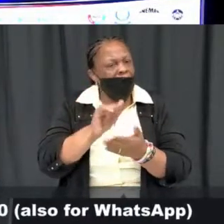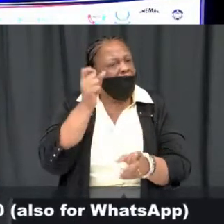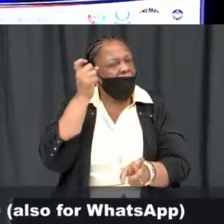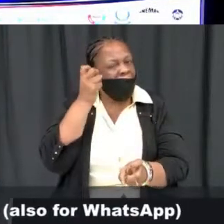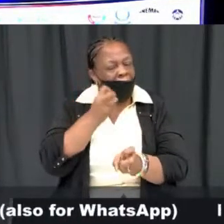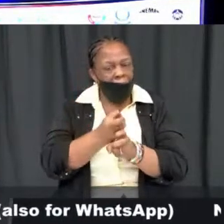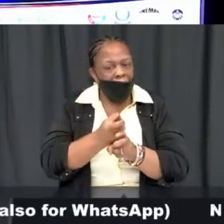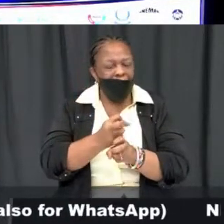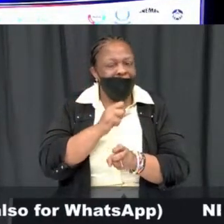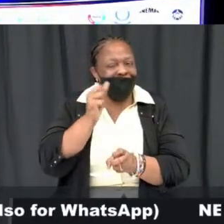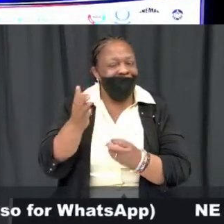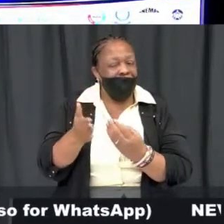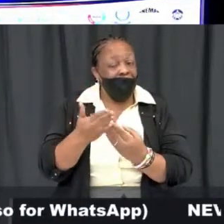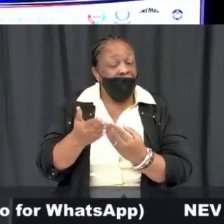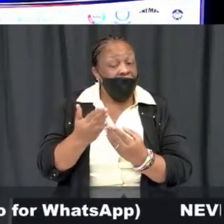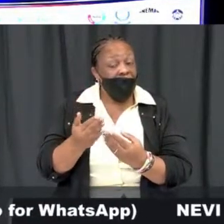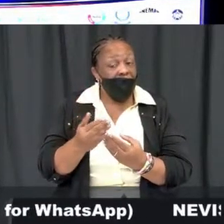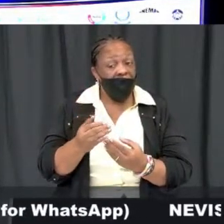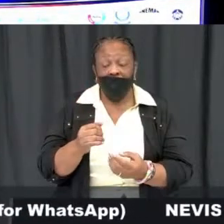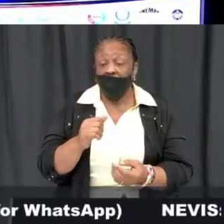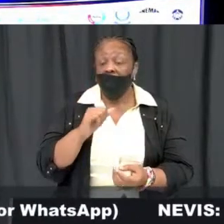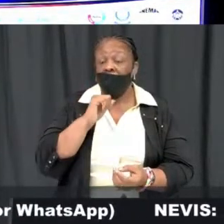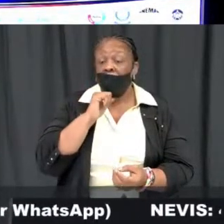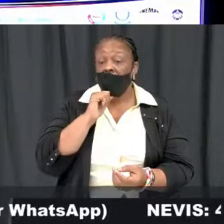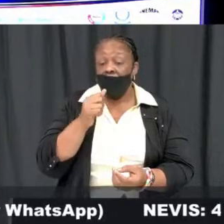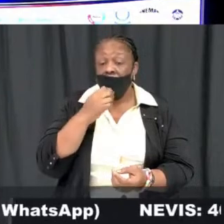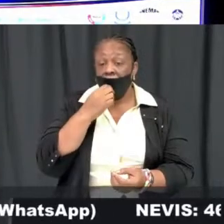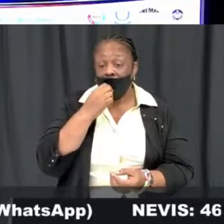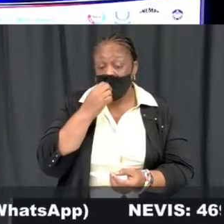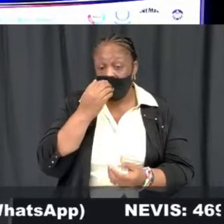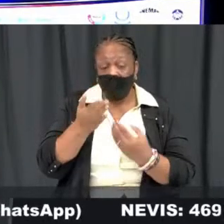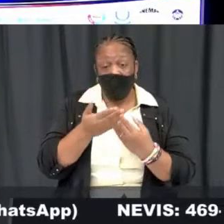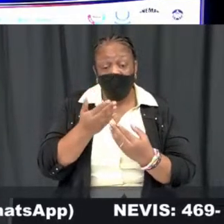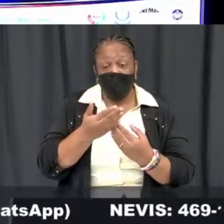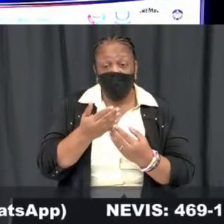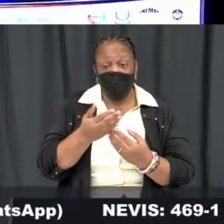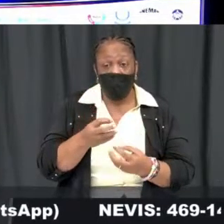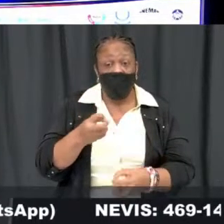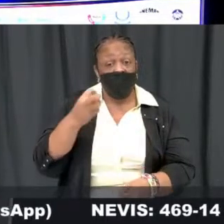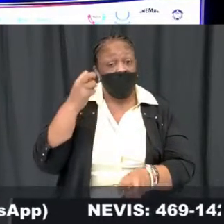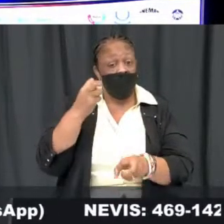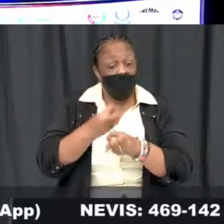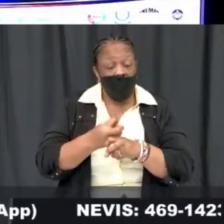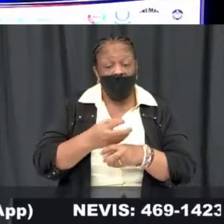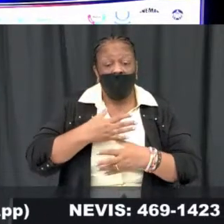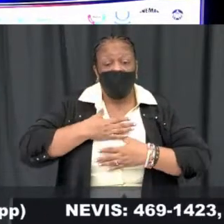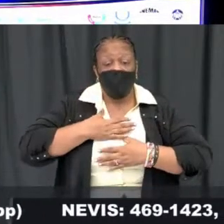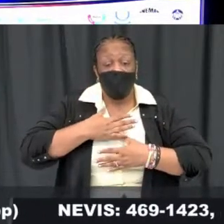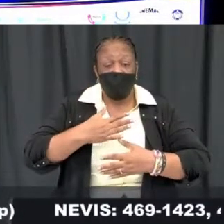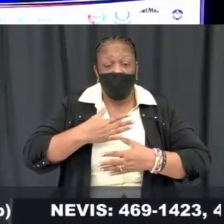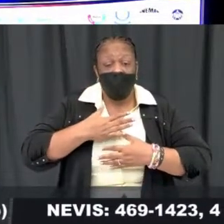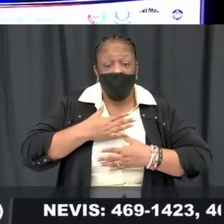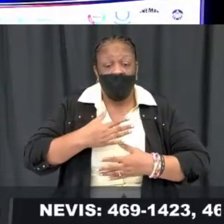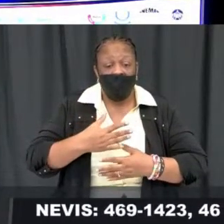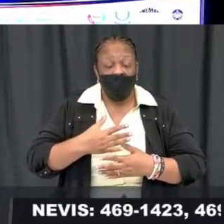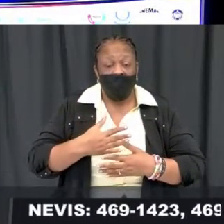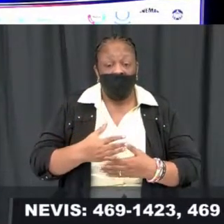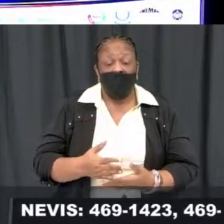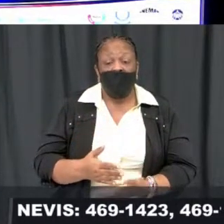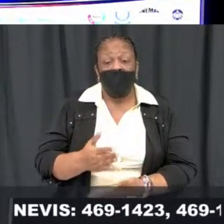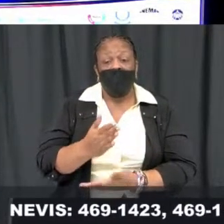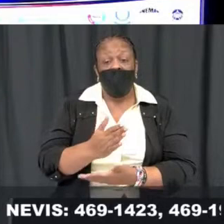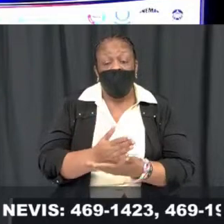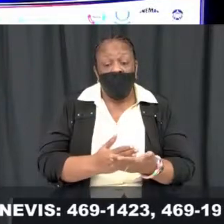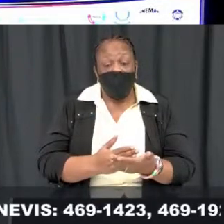easy walk-over type of disease. For some persons, it's difficulty breathing. It's pain just to take one